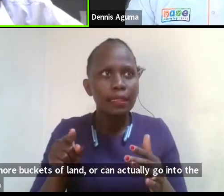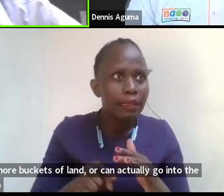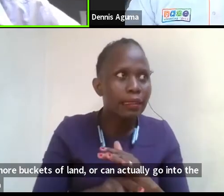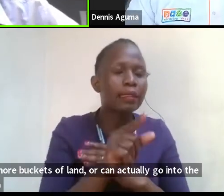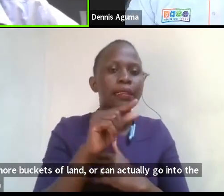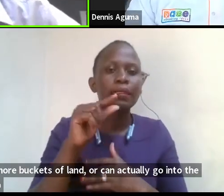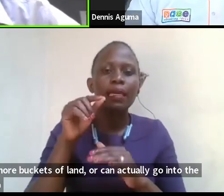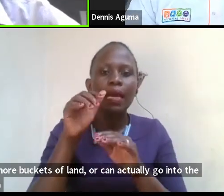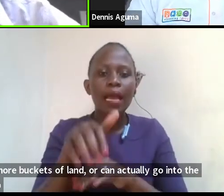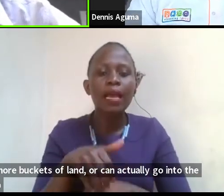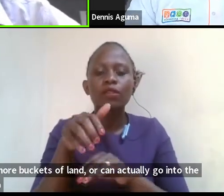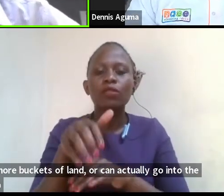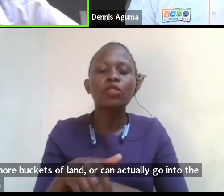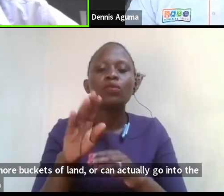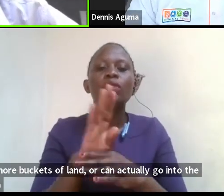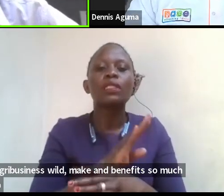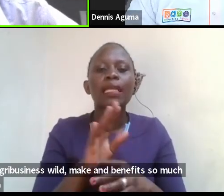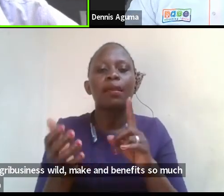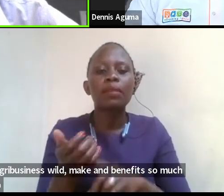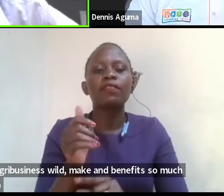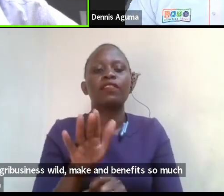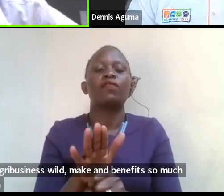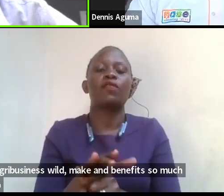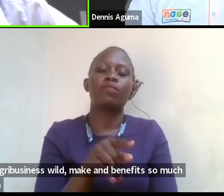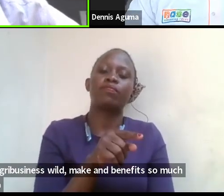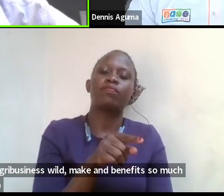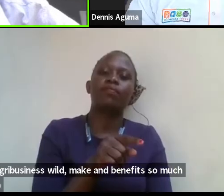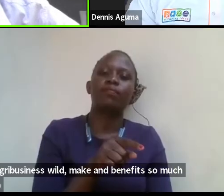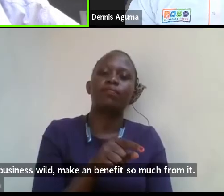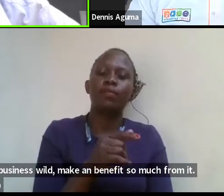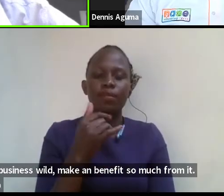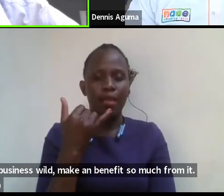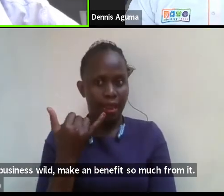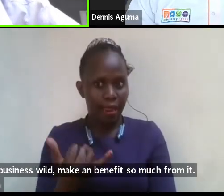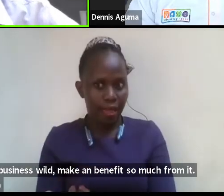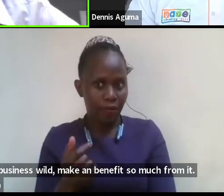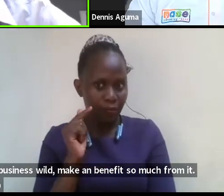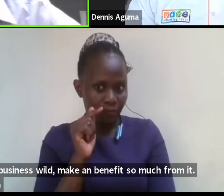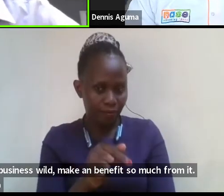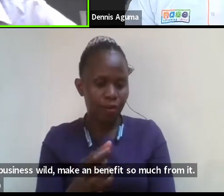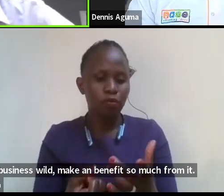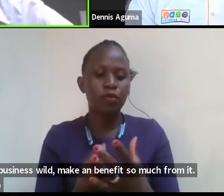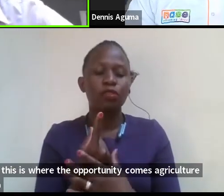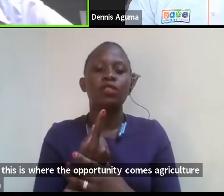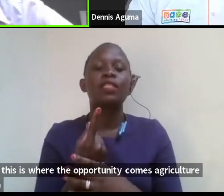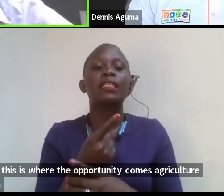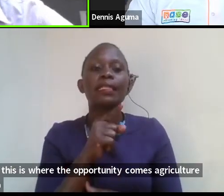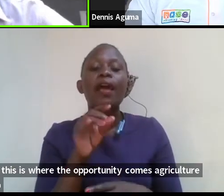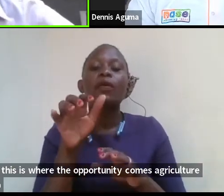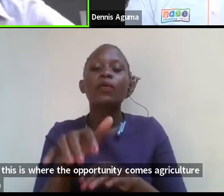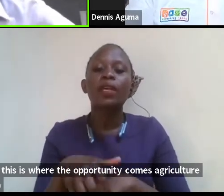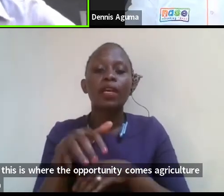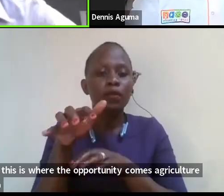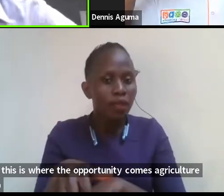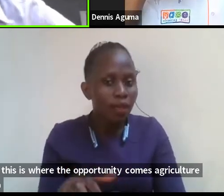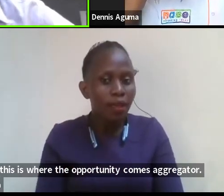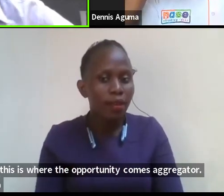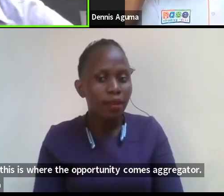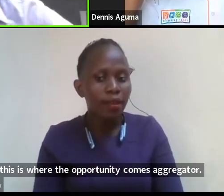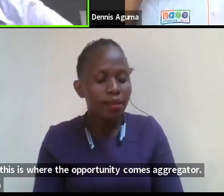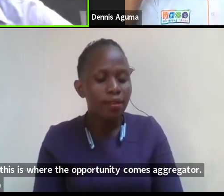world, make and benefit so much from it? Now, this is where the opportunity comes, agriculture. What we